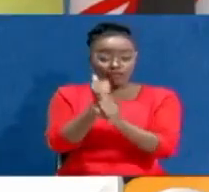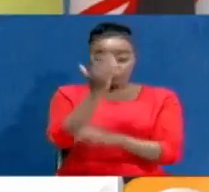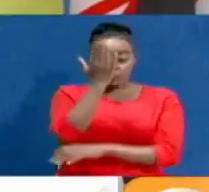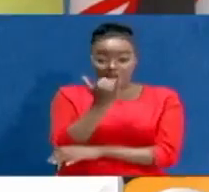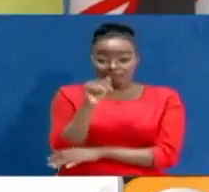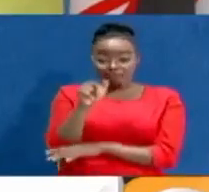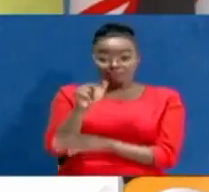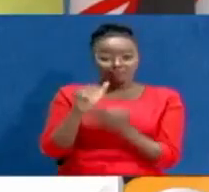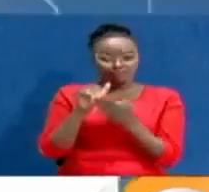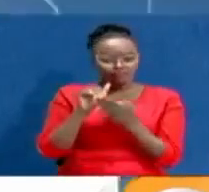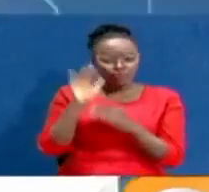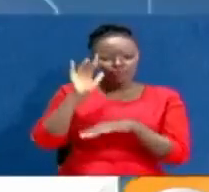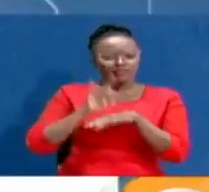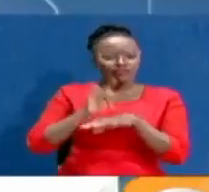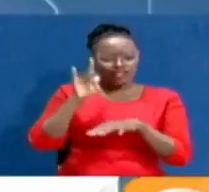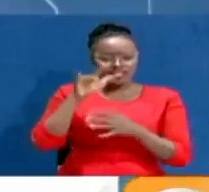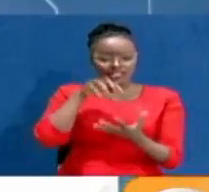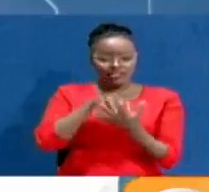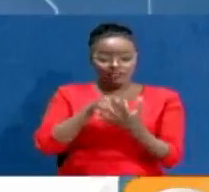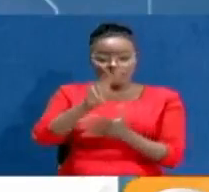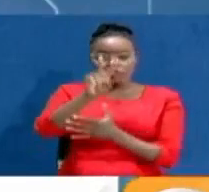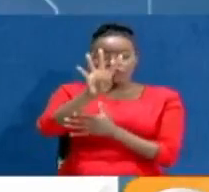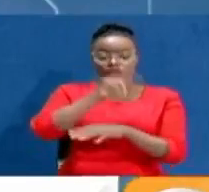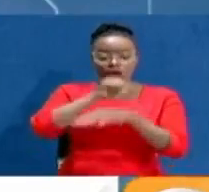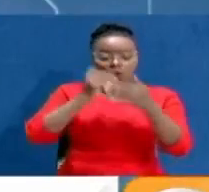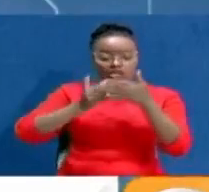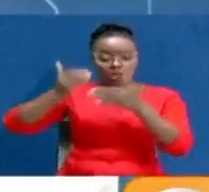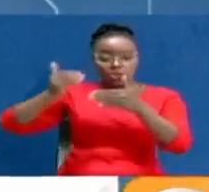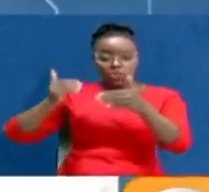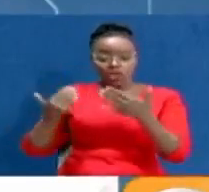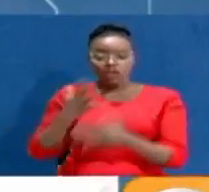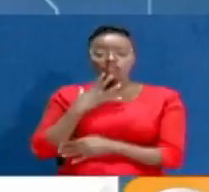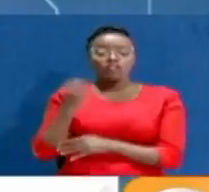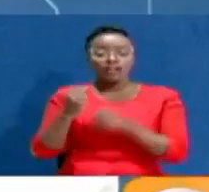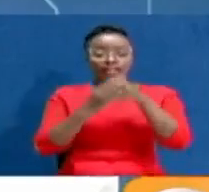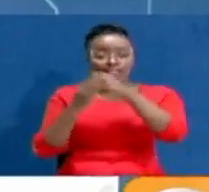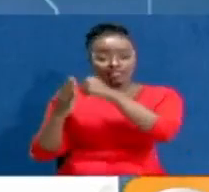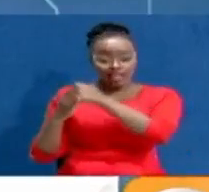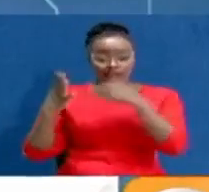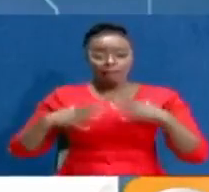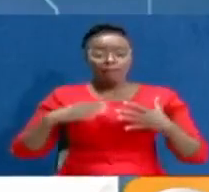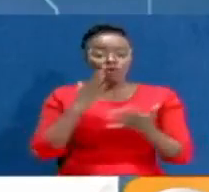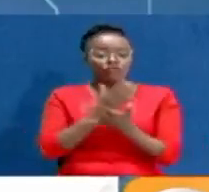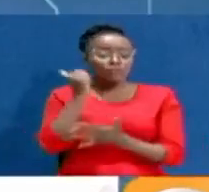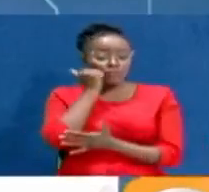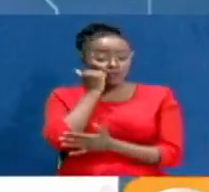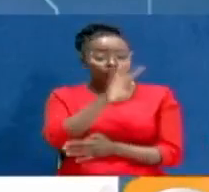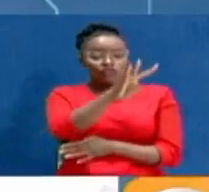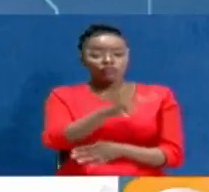at their most infectious state. Katika saa 24 zilizopita, watu 599 kati ya